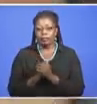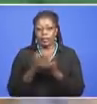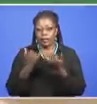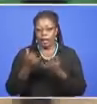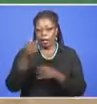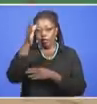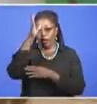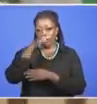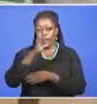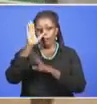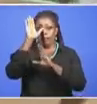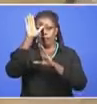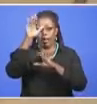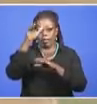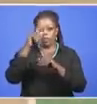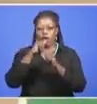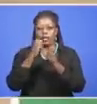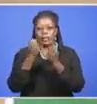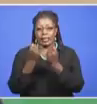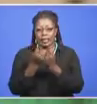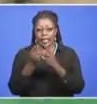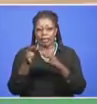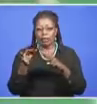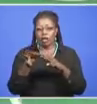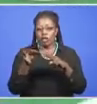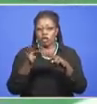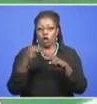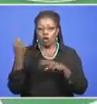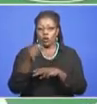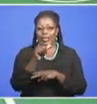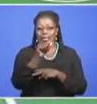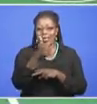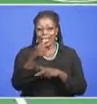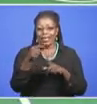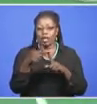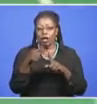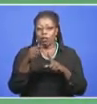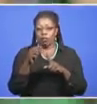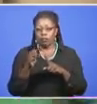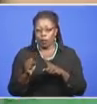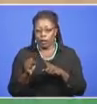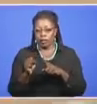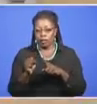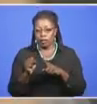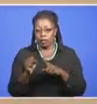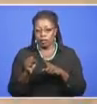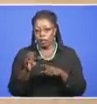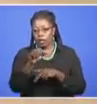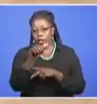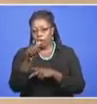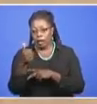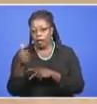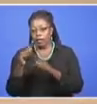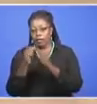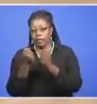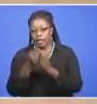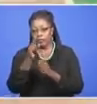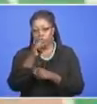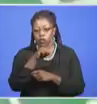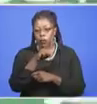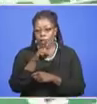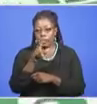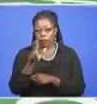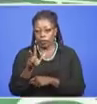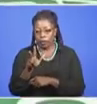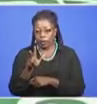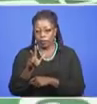national basketball team scored only 10 points in the third quarter while their opponents netted 23. Cuba went on to win